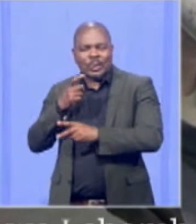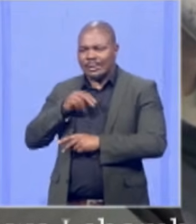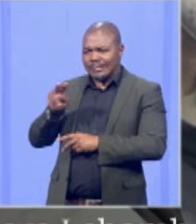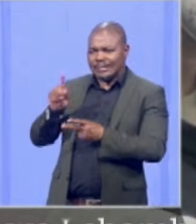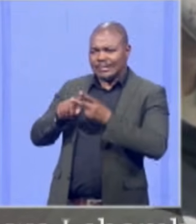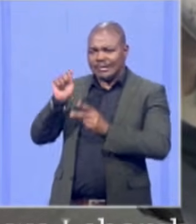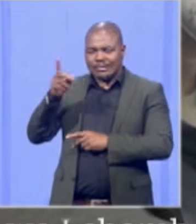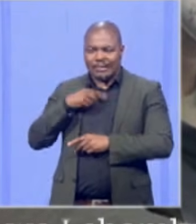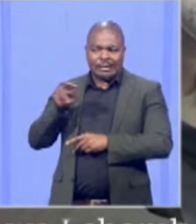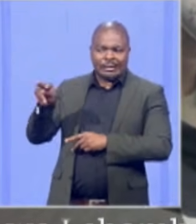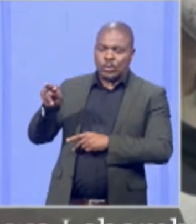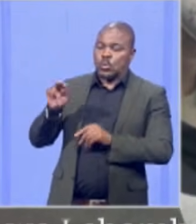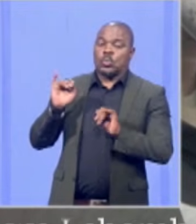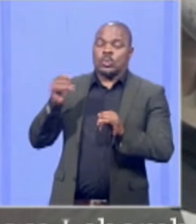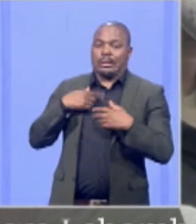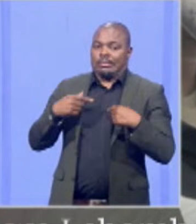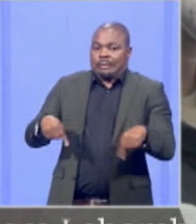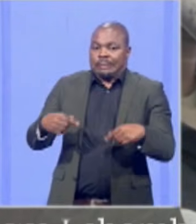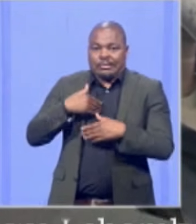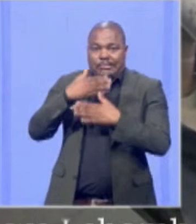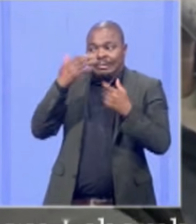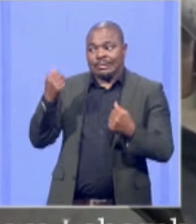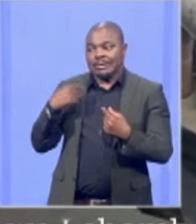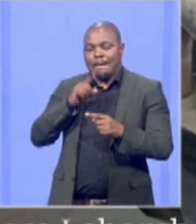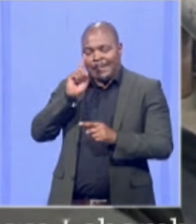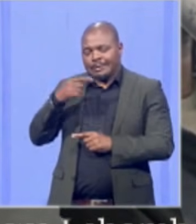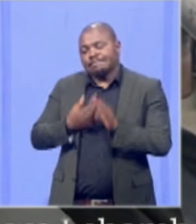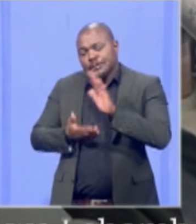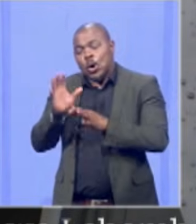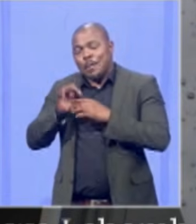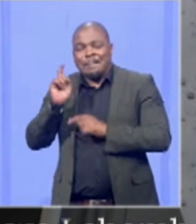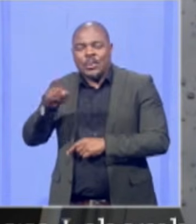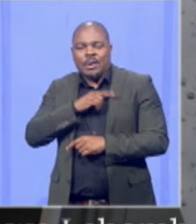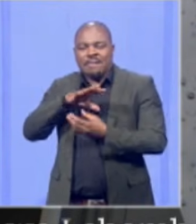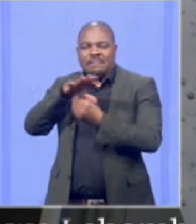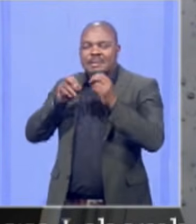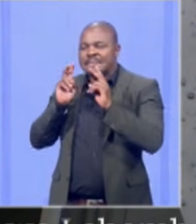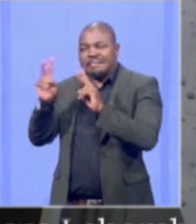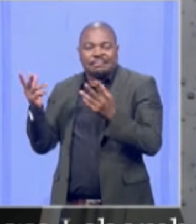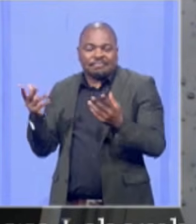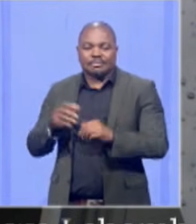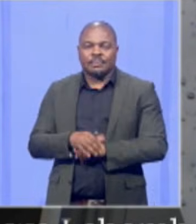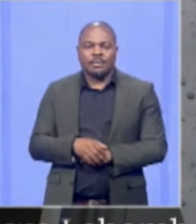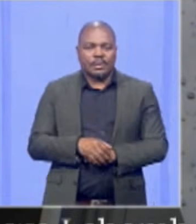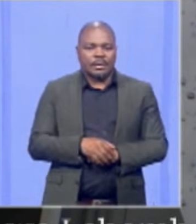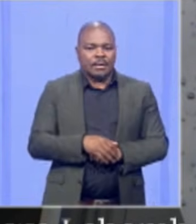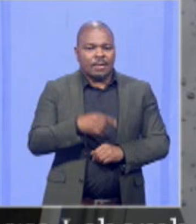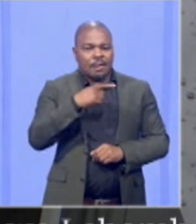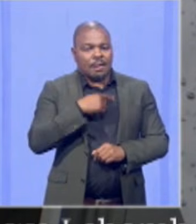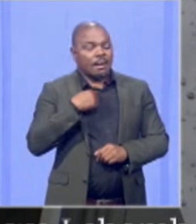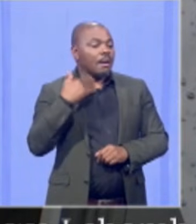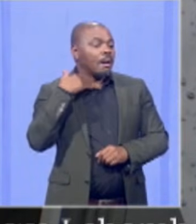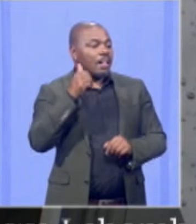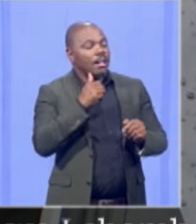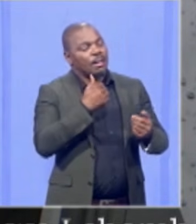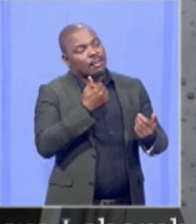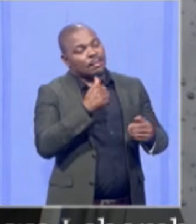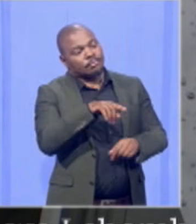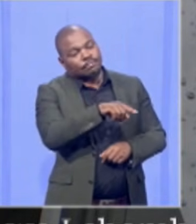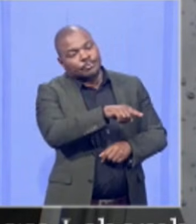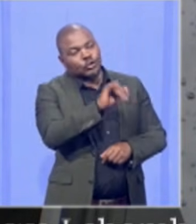way it is, I'm so scared also, but I don't have choice. I have to go home, see my family. I live in Alexandra in Johannesburg. I'm going